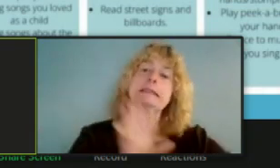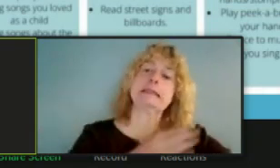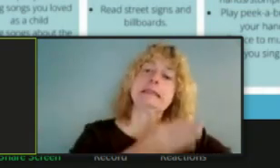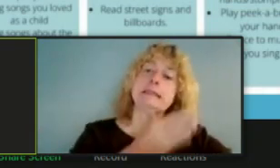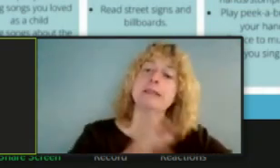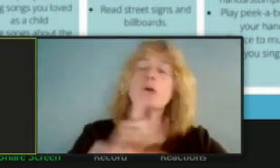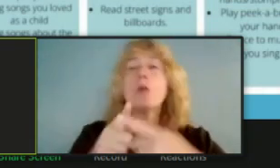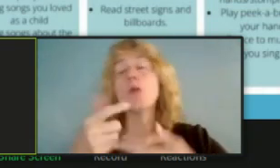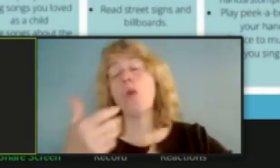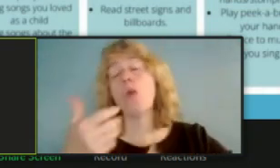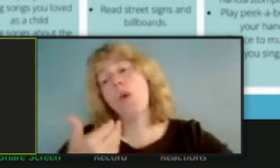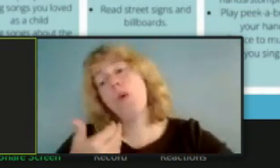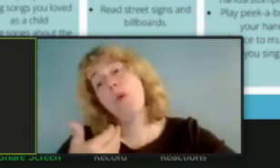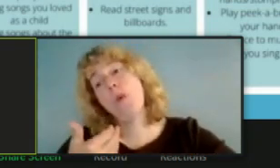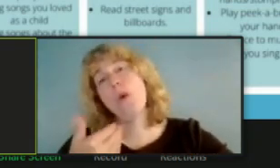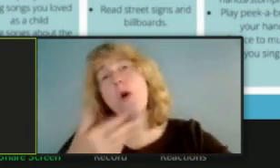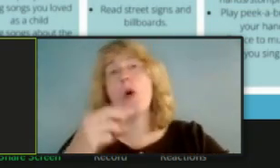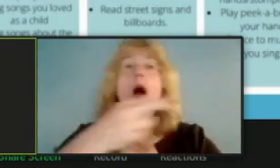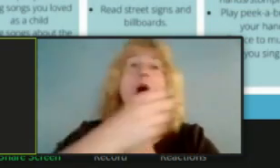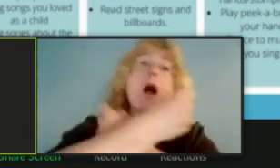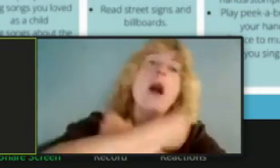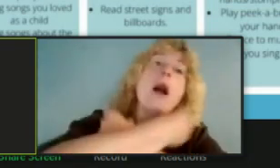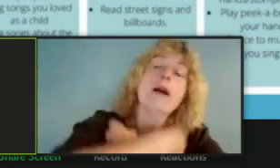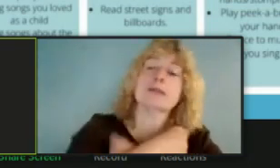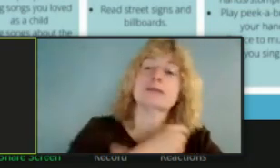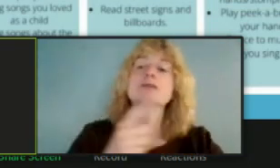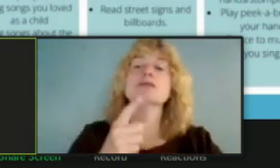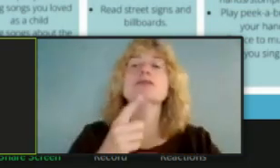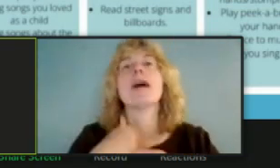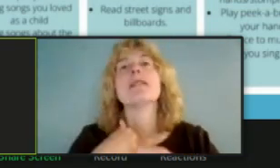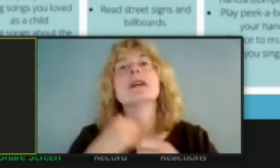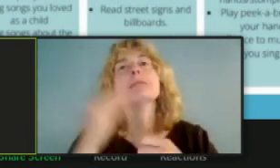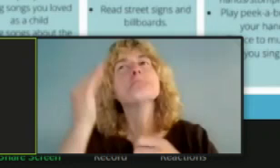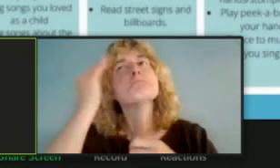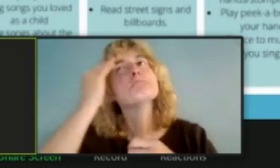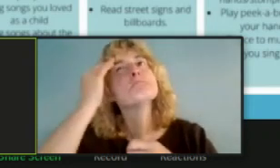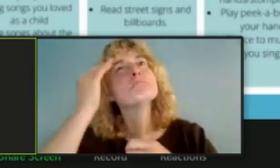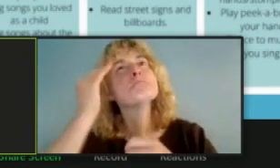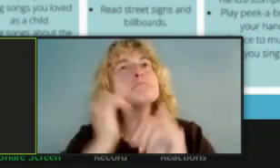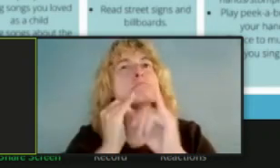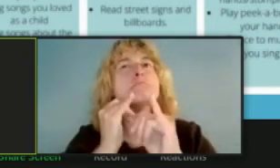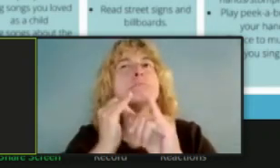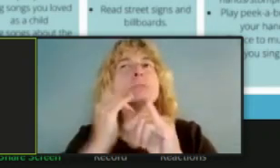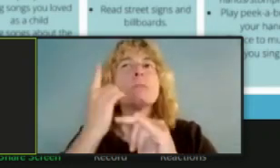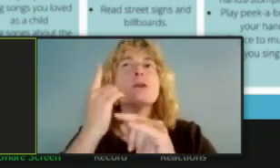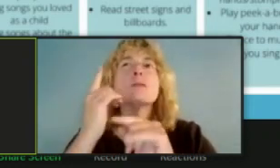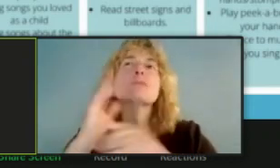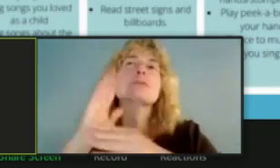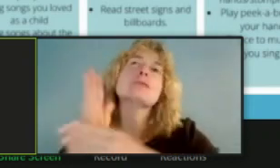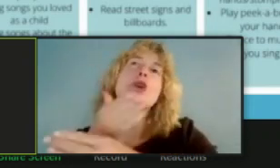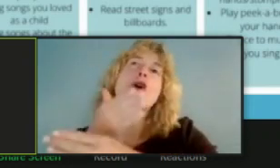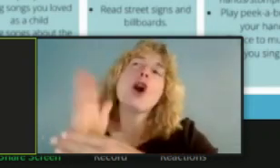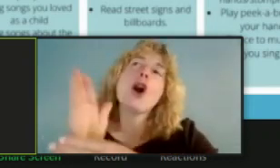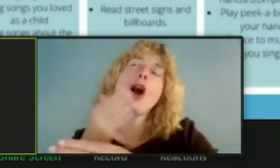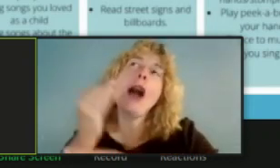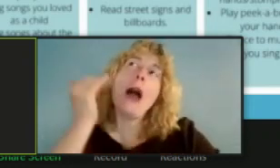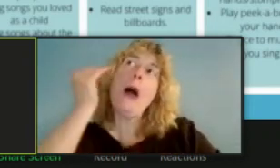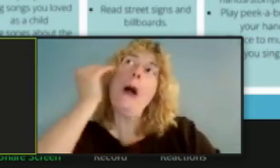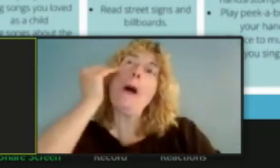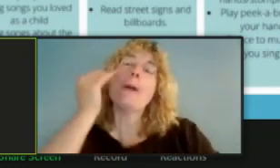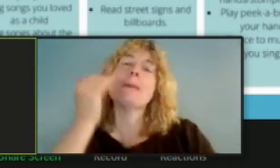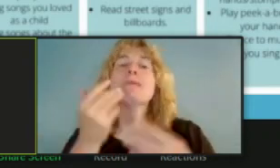your child, you use a familiar tune and sing to them about what you're going to be doing